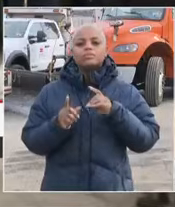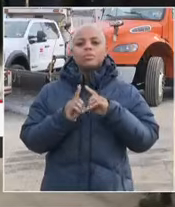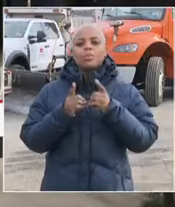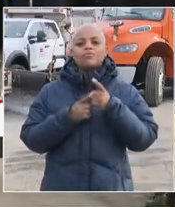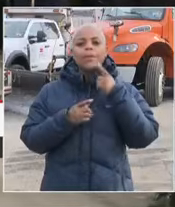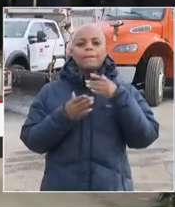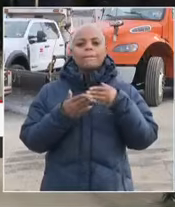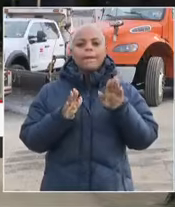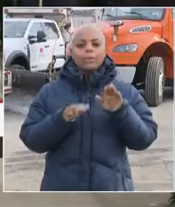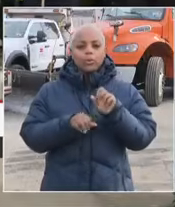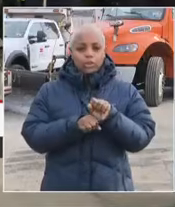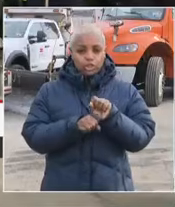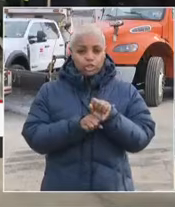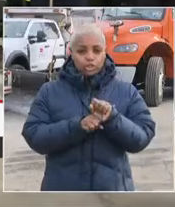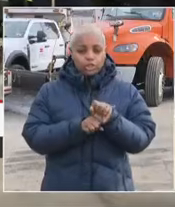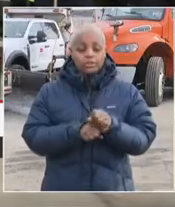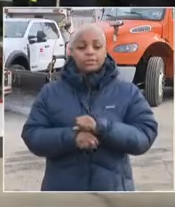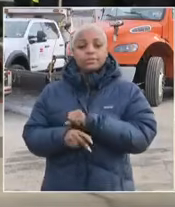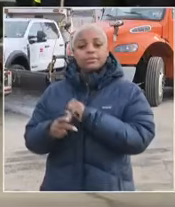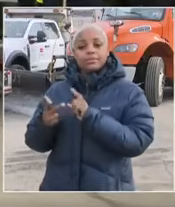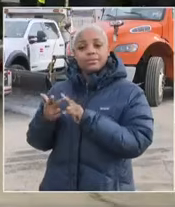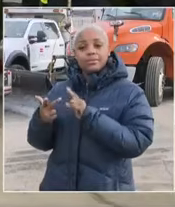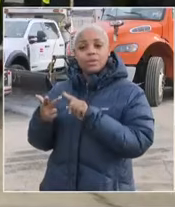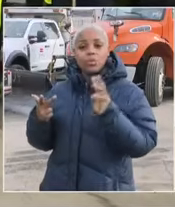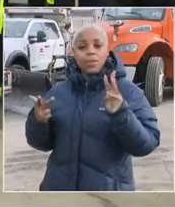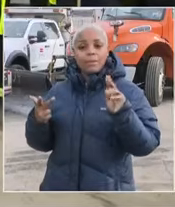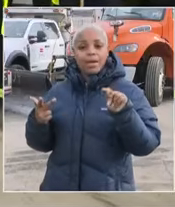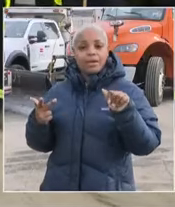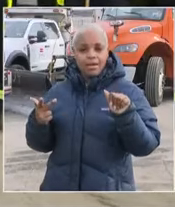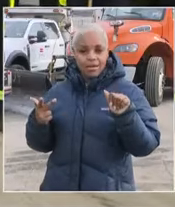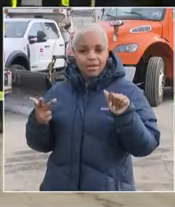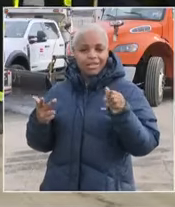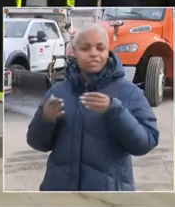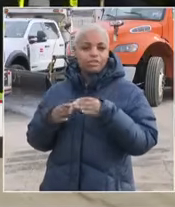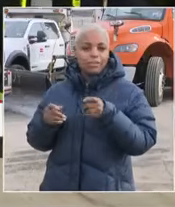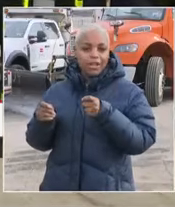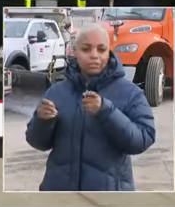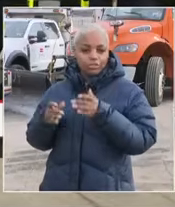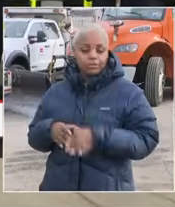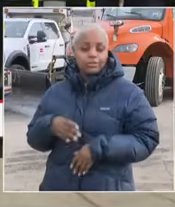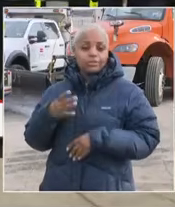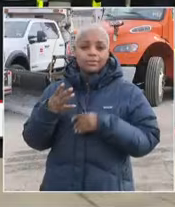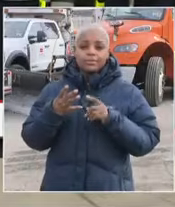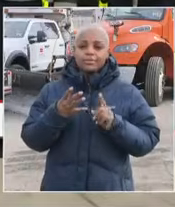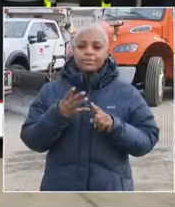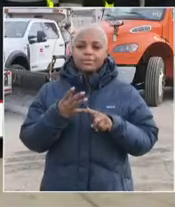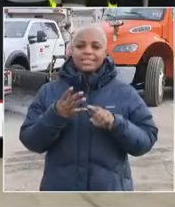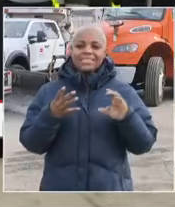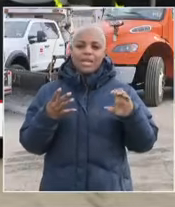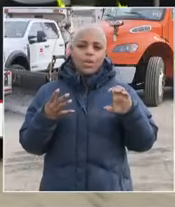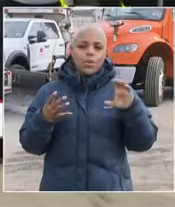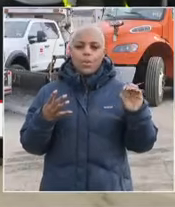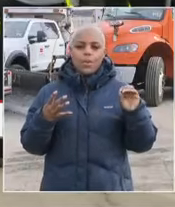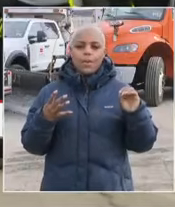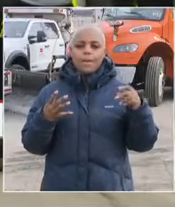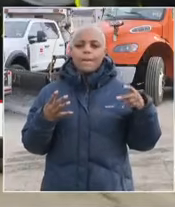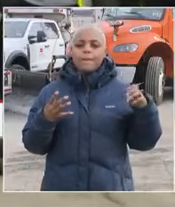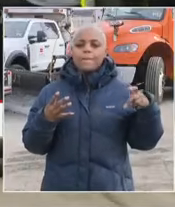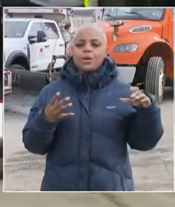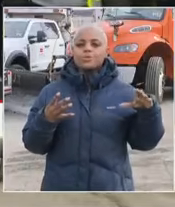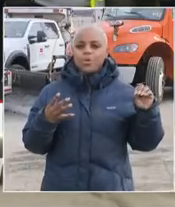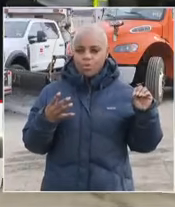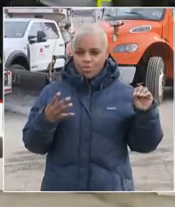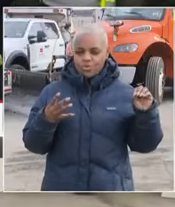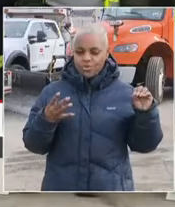am joined by WMATA's general manager and the CEO of PEPCO, Tyler